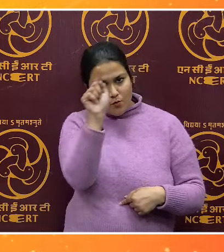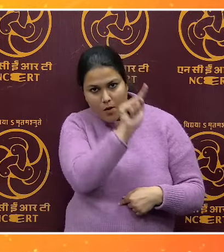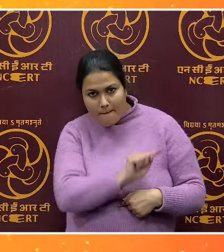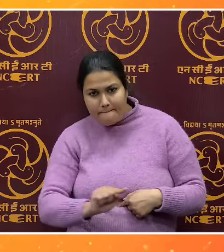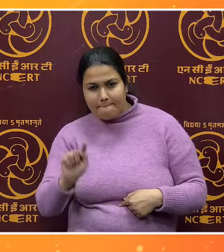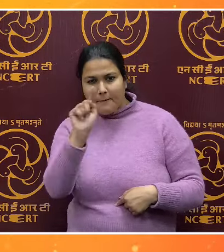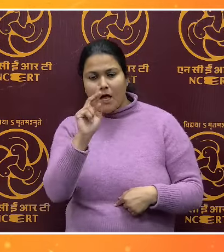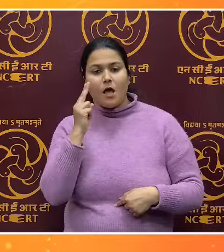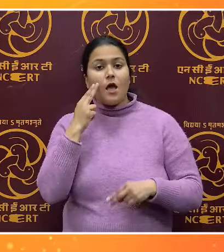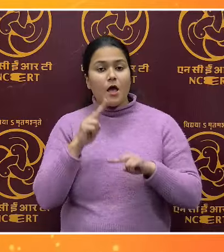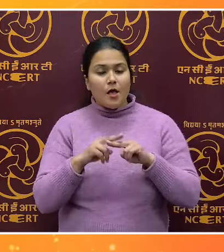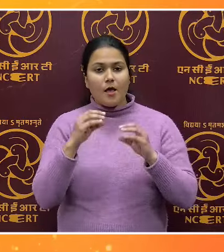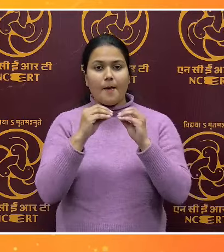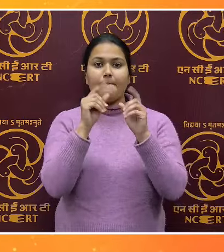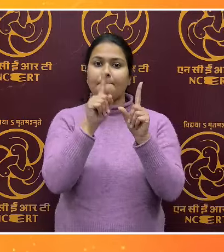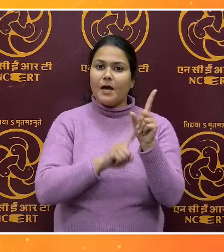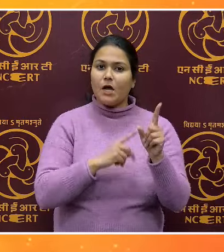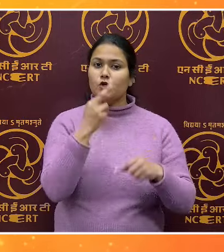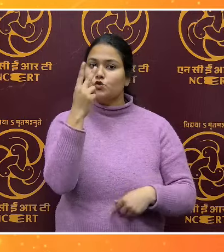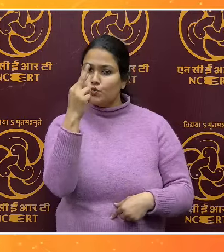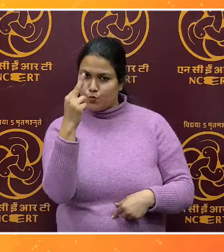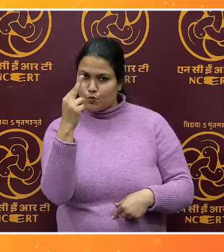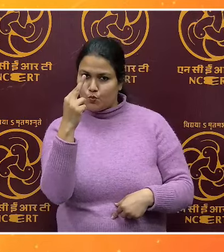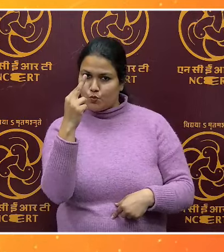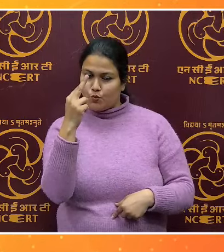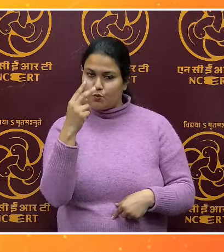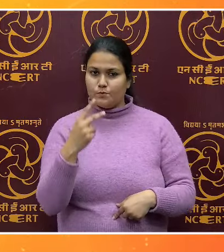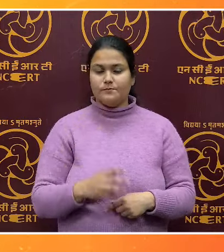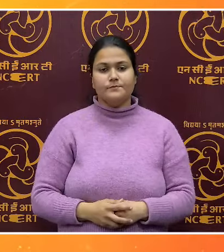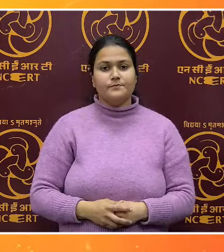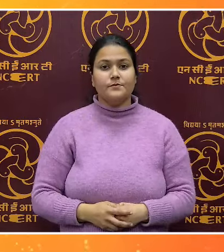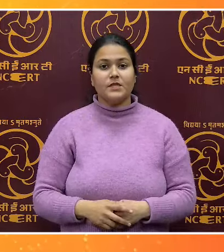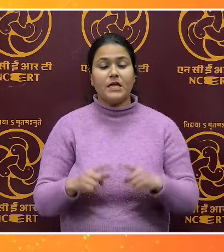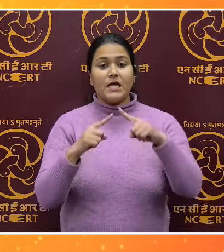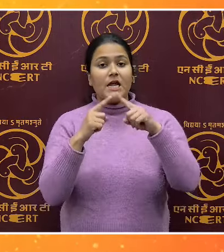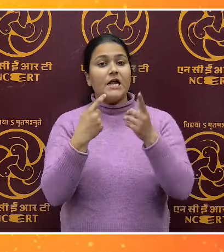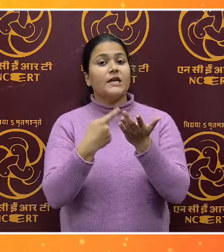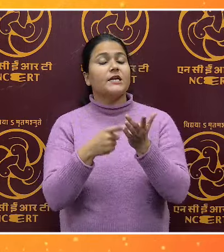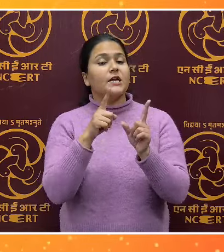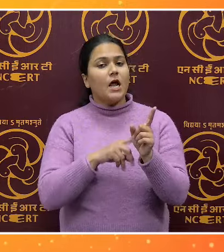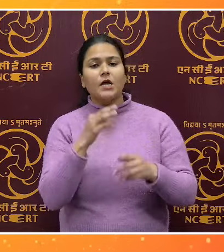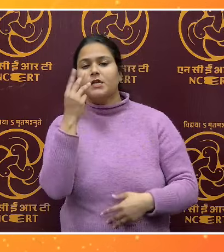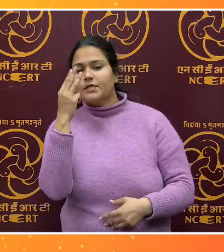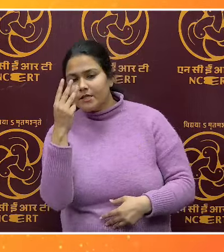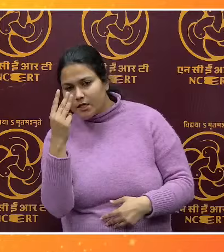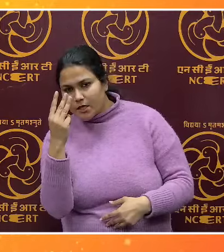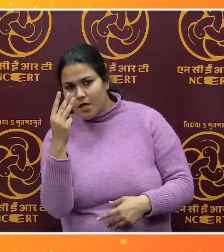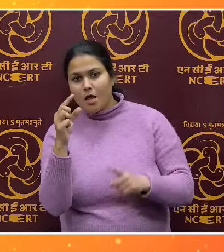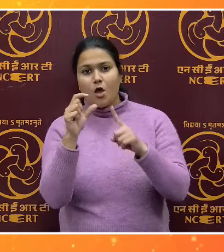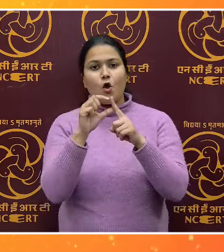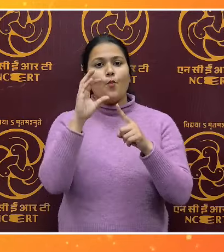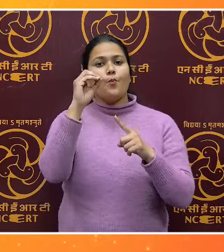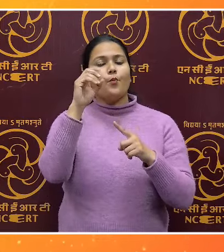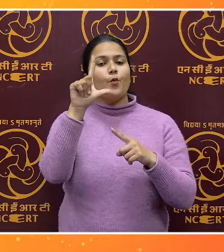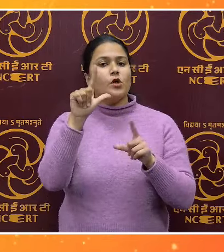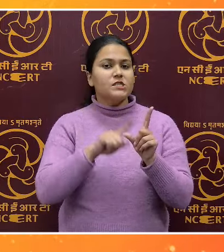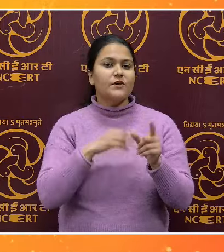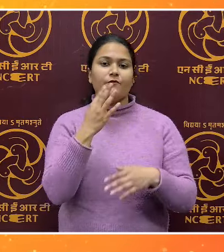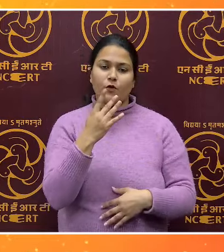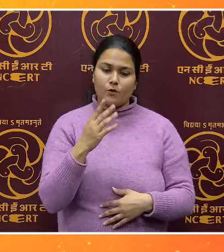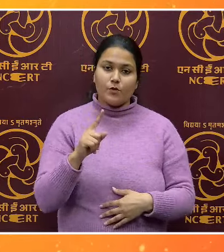of bidentate, it will bond by 2 sites, tridentate 3 sites. But one kind of